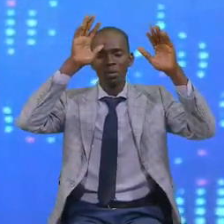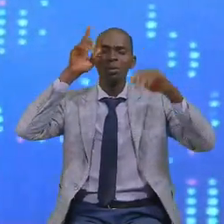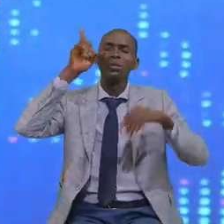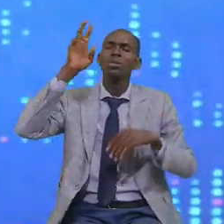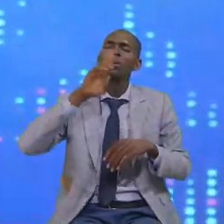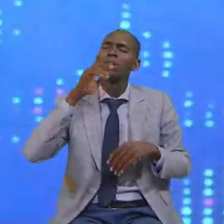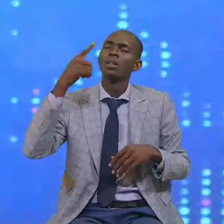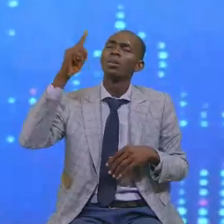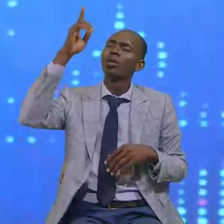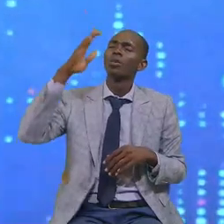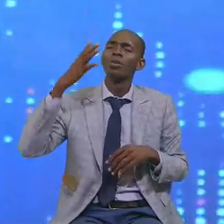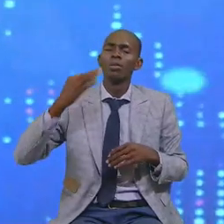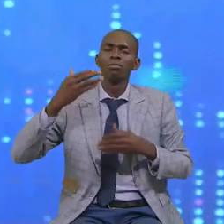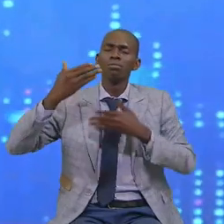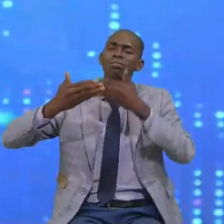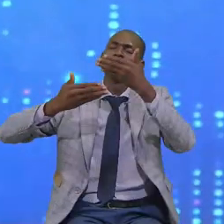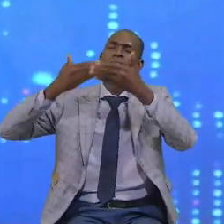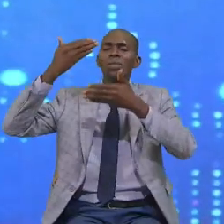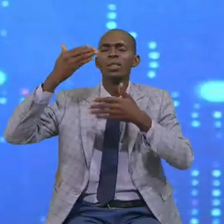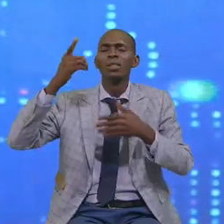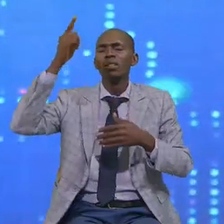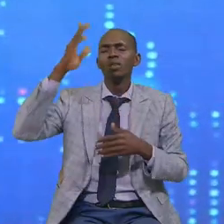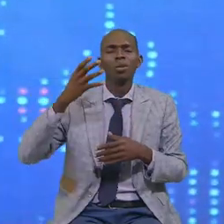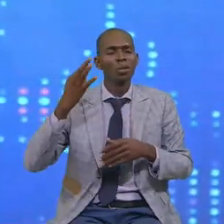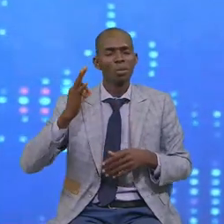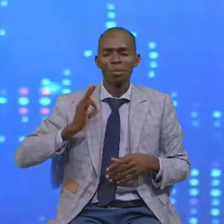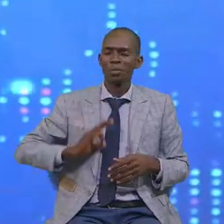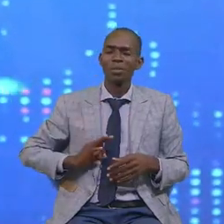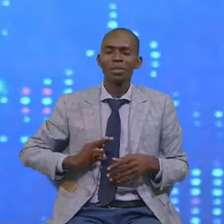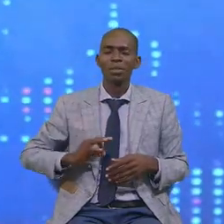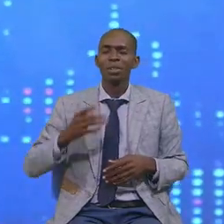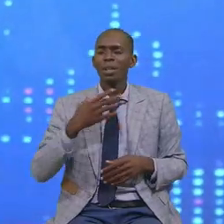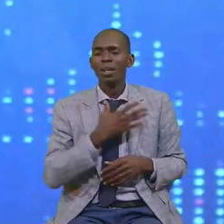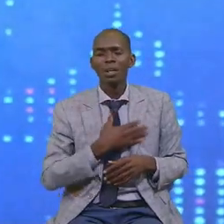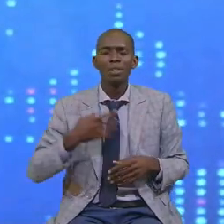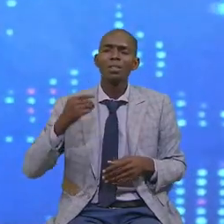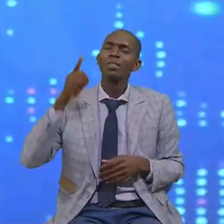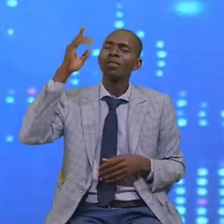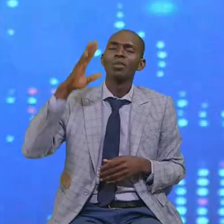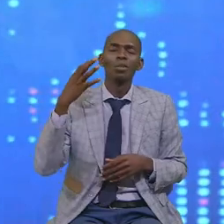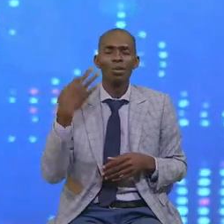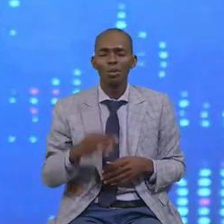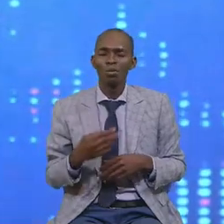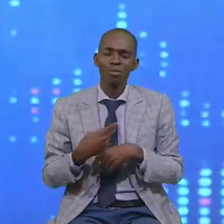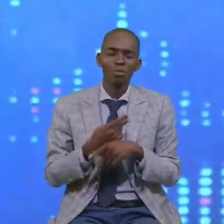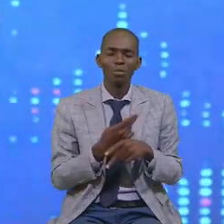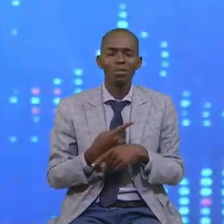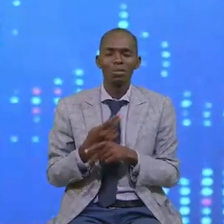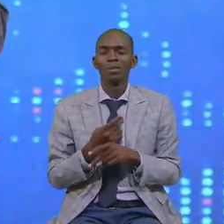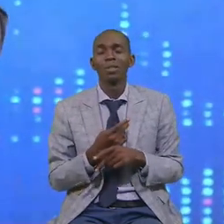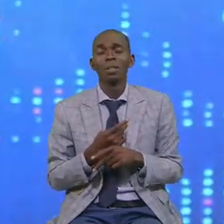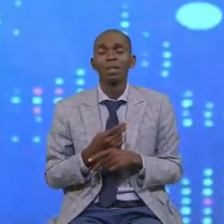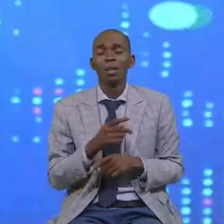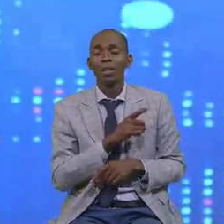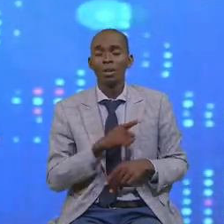progress, the God of profit, and the God of productivity. I pray for